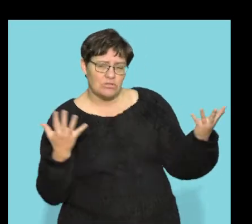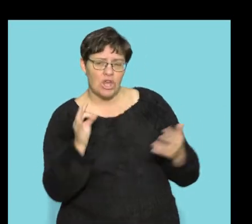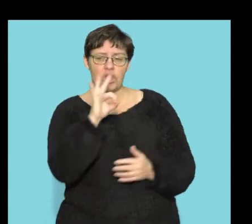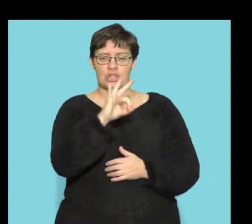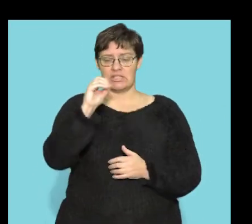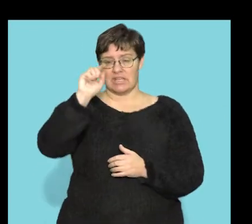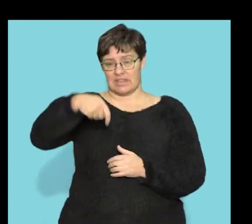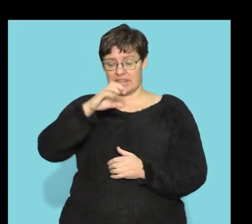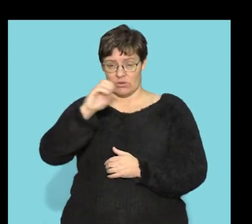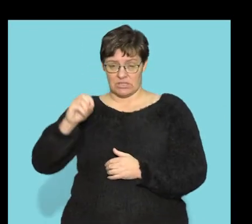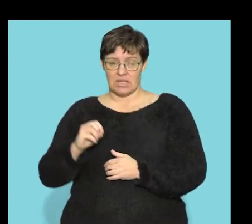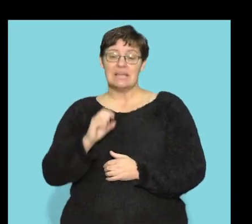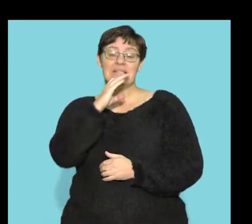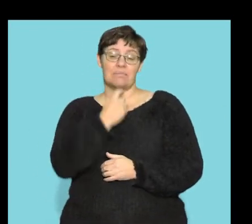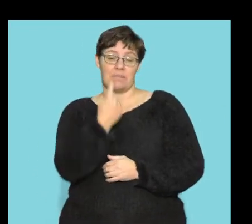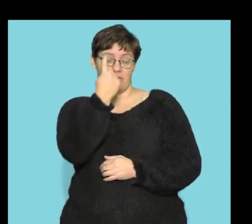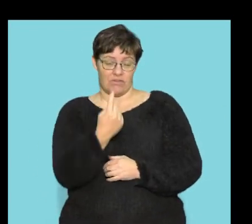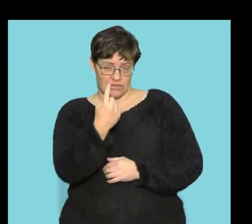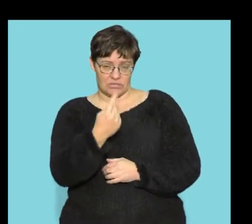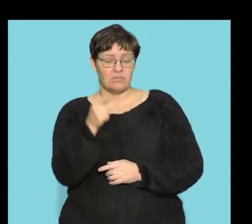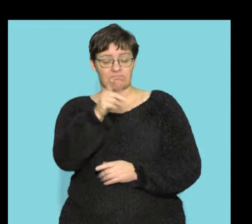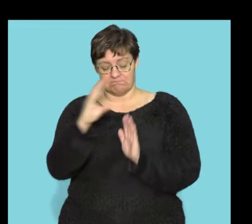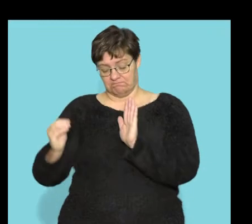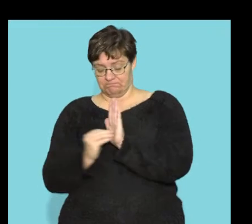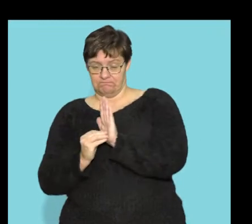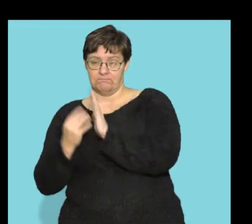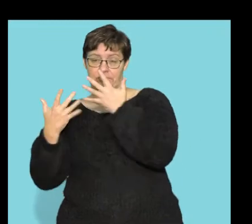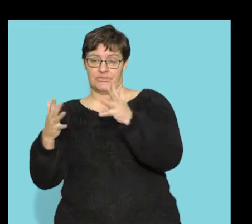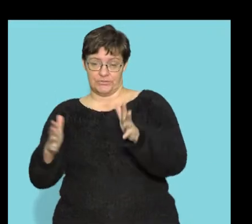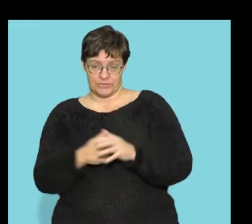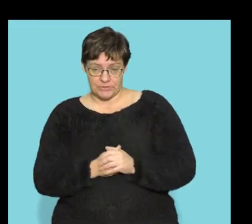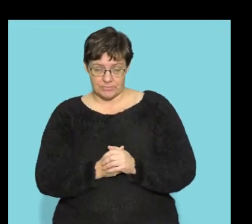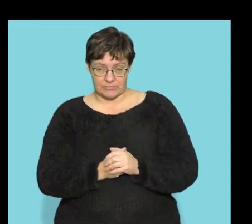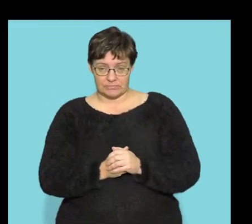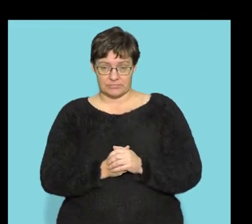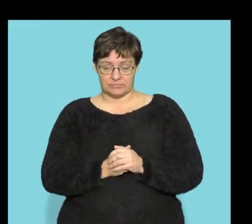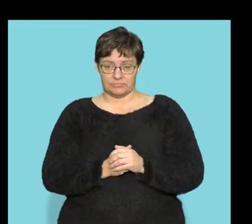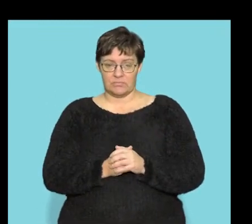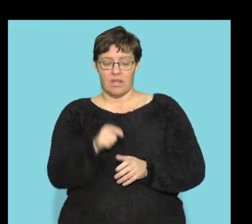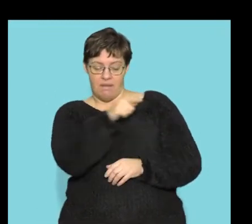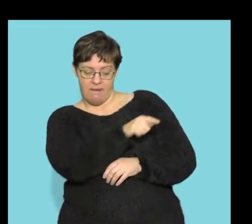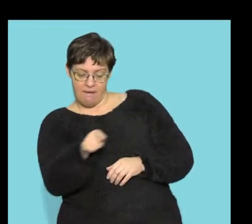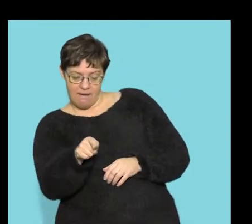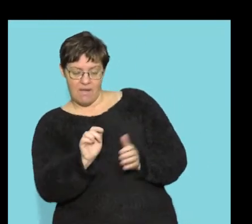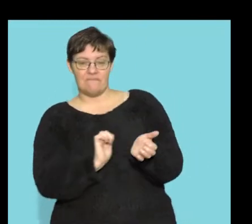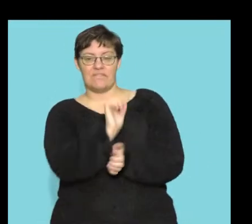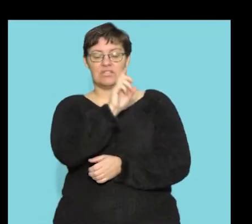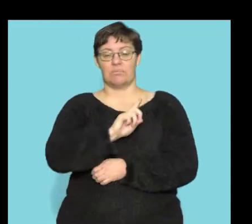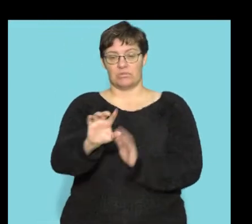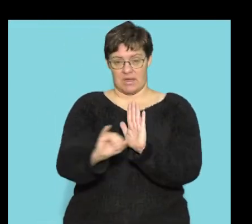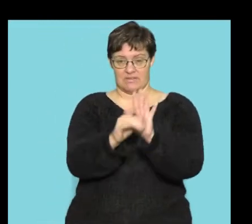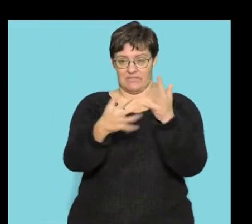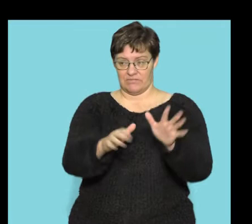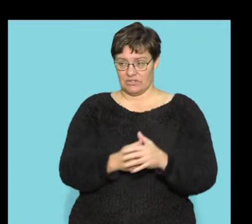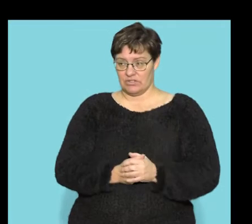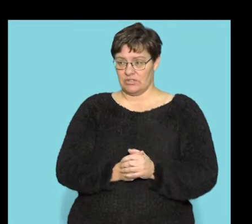the 1st of September. This transaction was recorded. Okay, here we go. So there's my fixed deposit. Let me identify it.